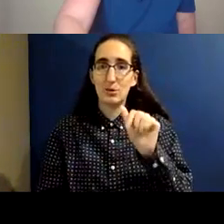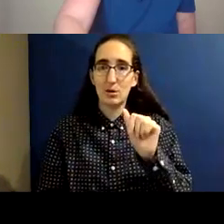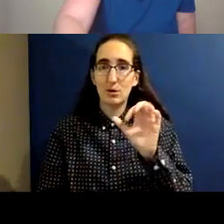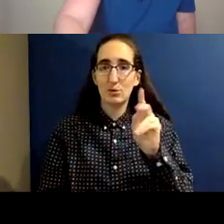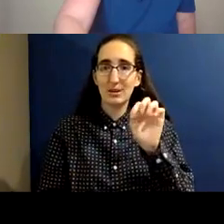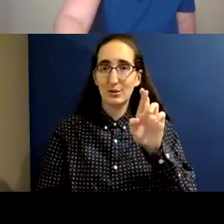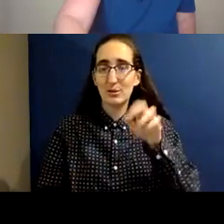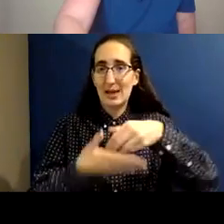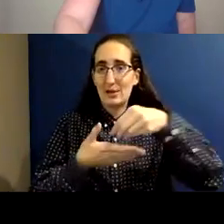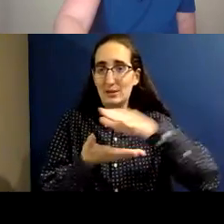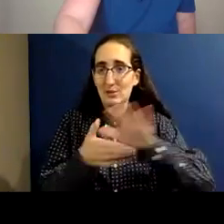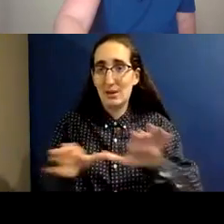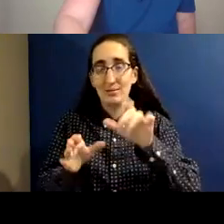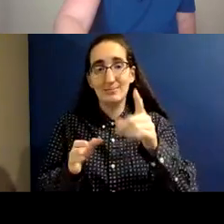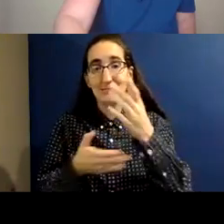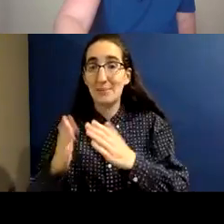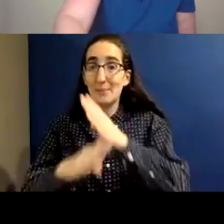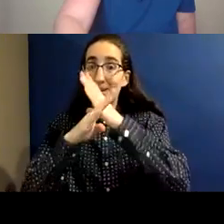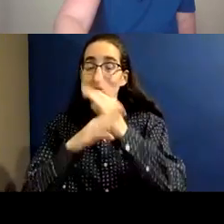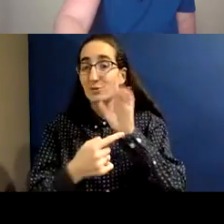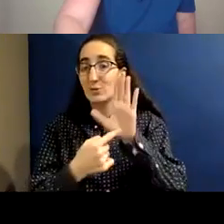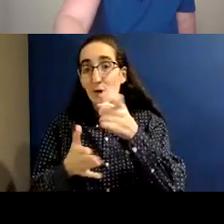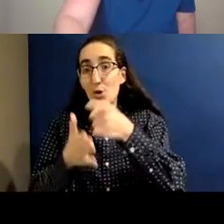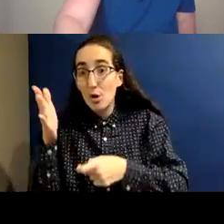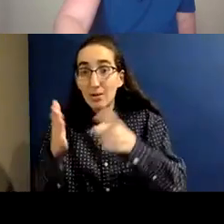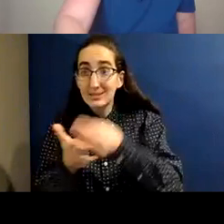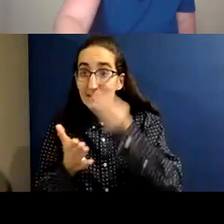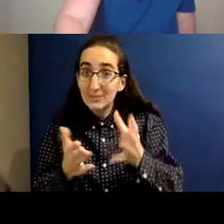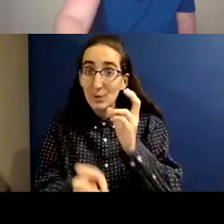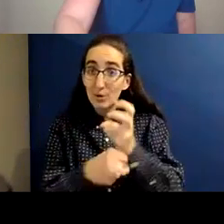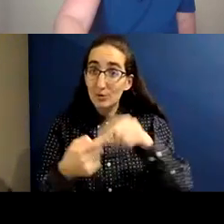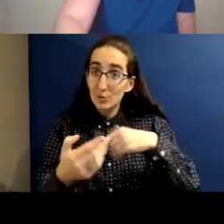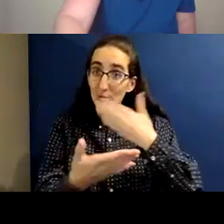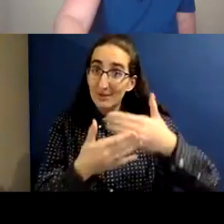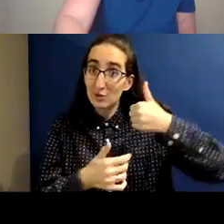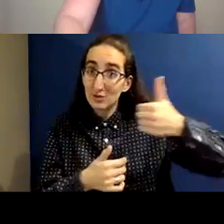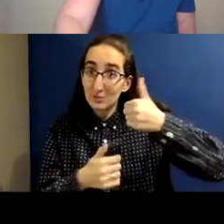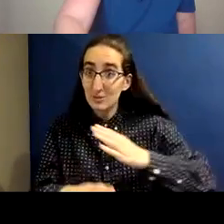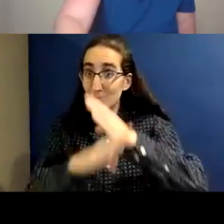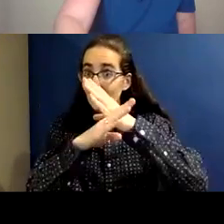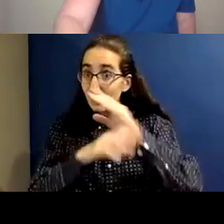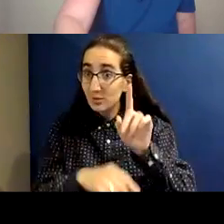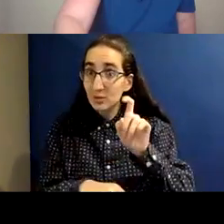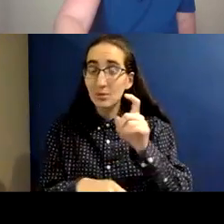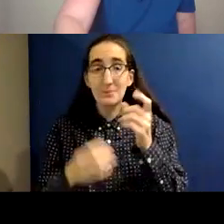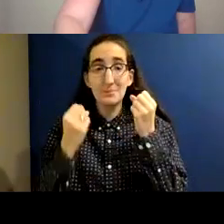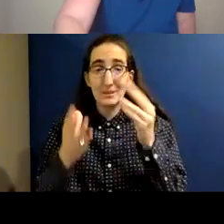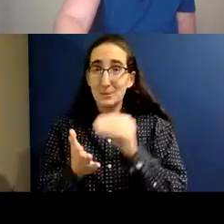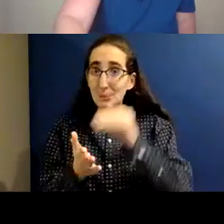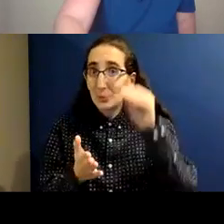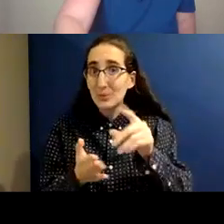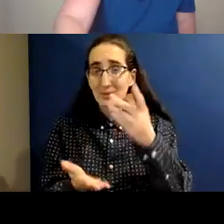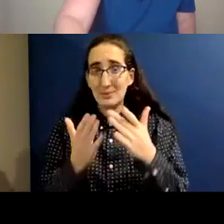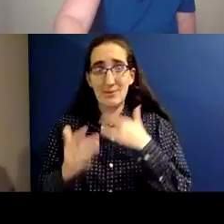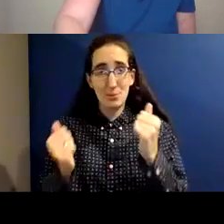like the cost. How expensive is it? Is it hard to get to? Is transportation a barrier? Or, many students might just